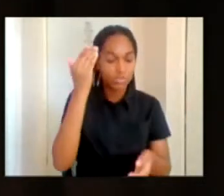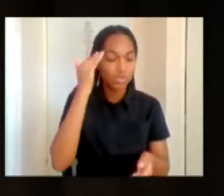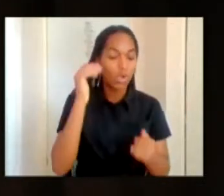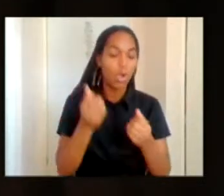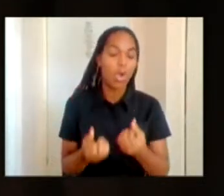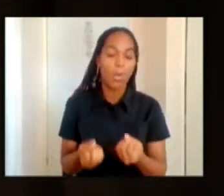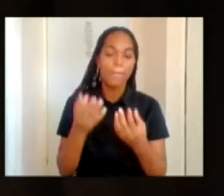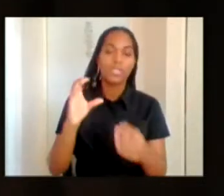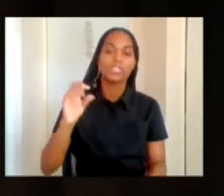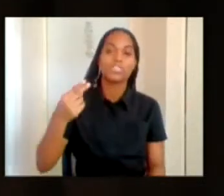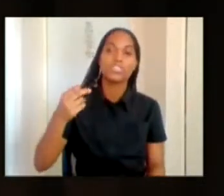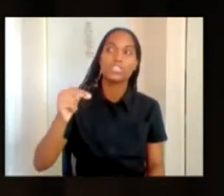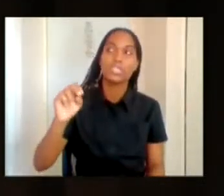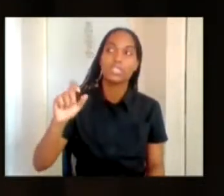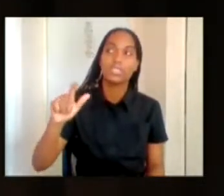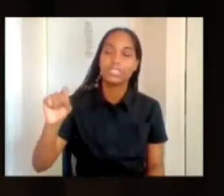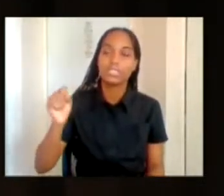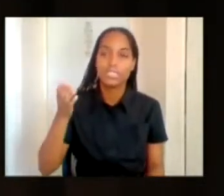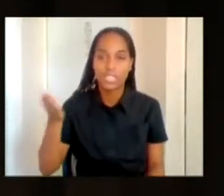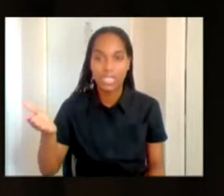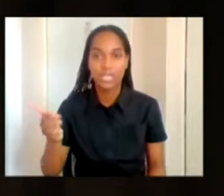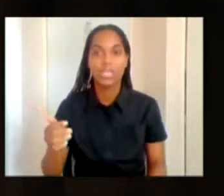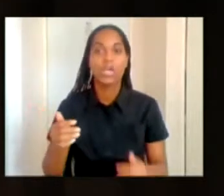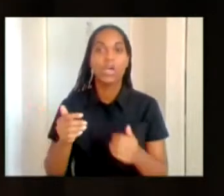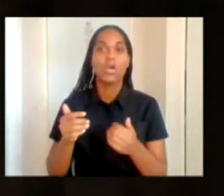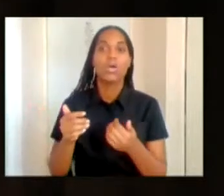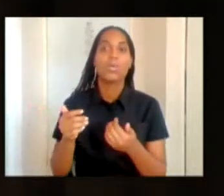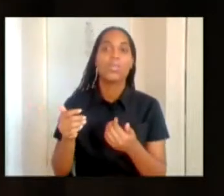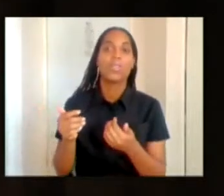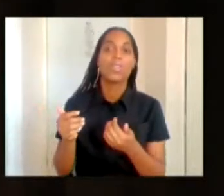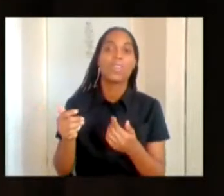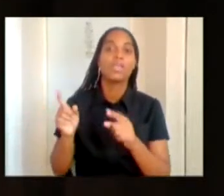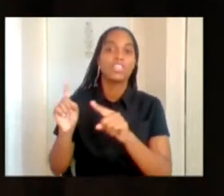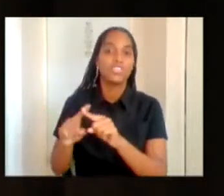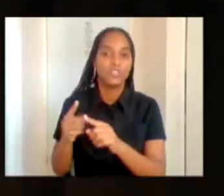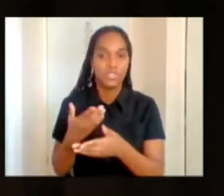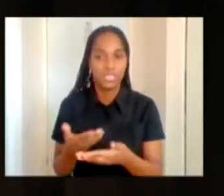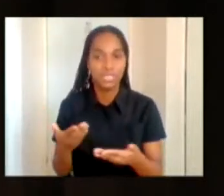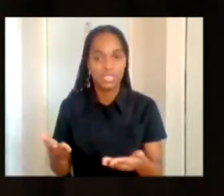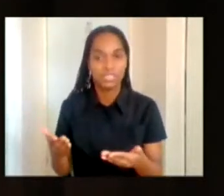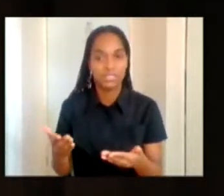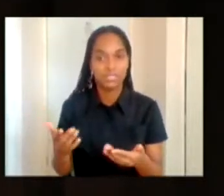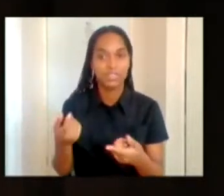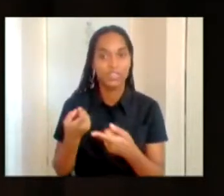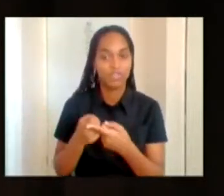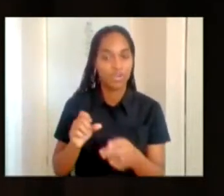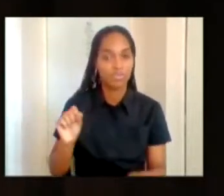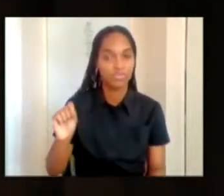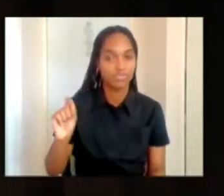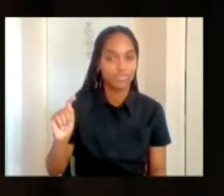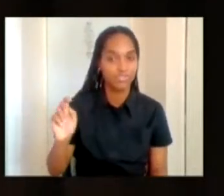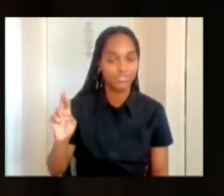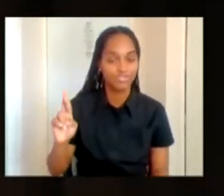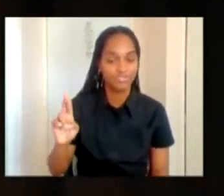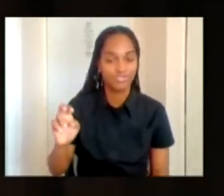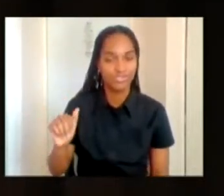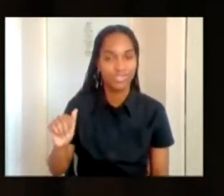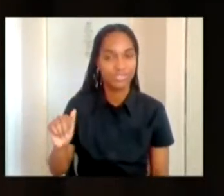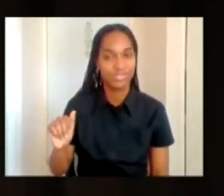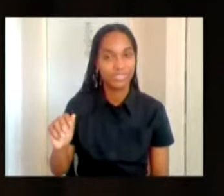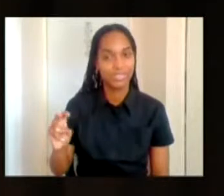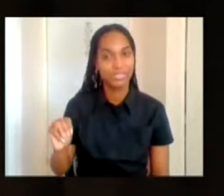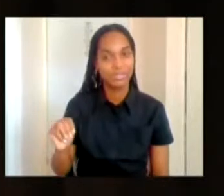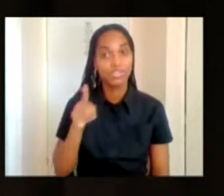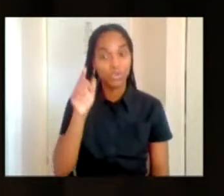of stream and how to recover all the different things to from the stream and so on. So you can here